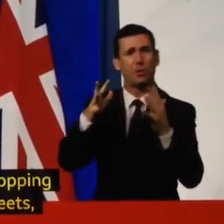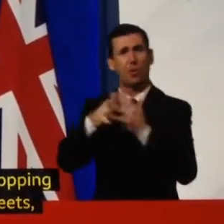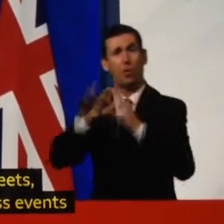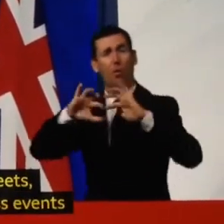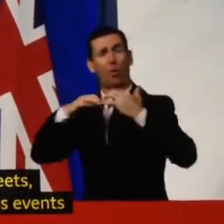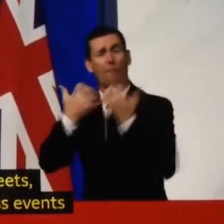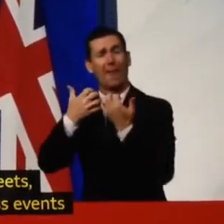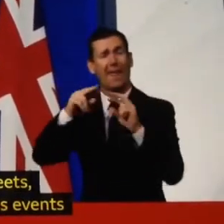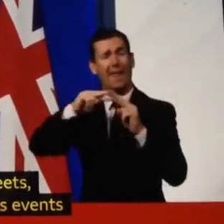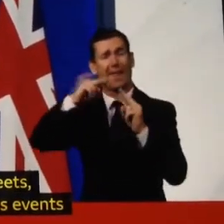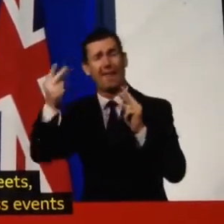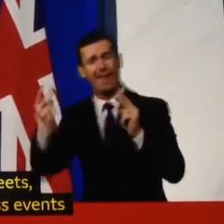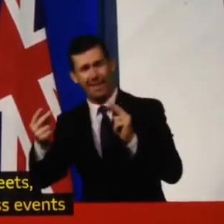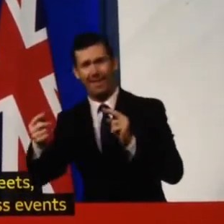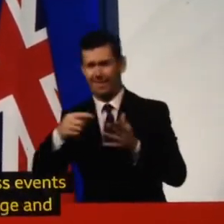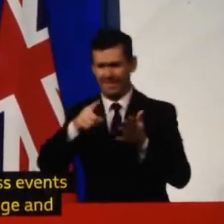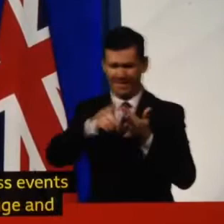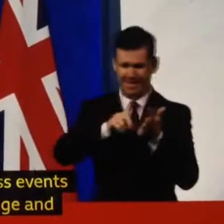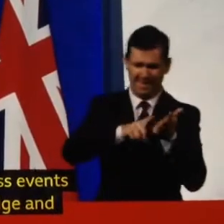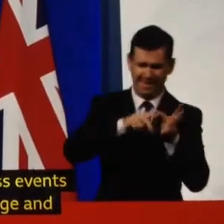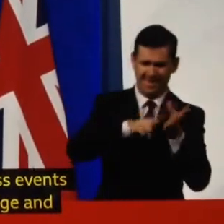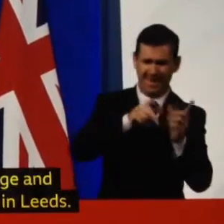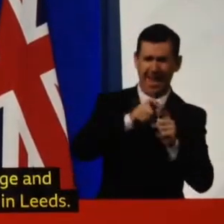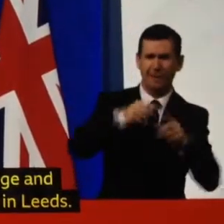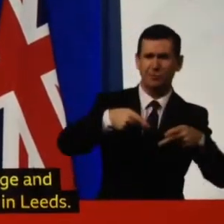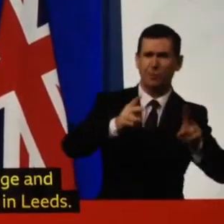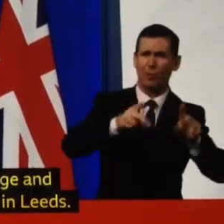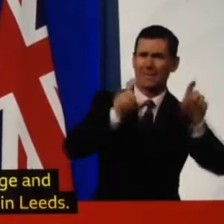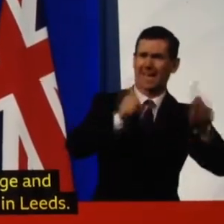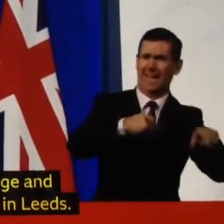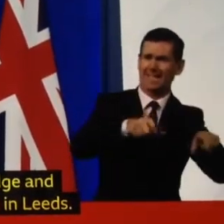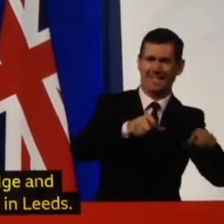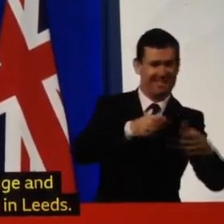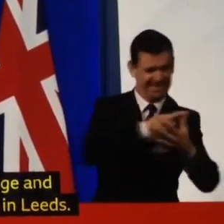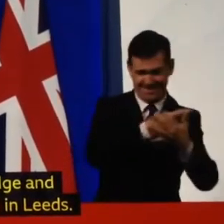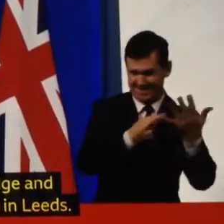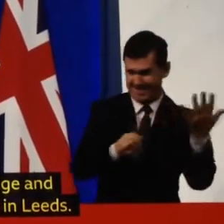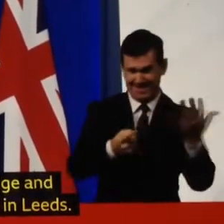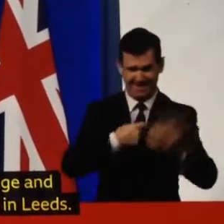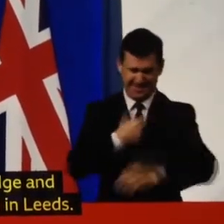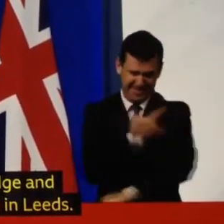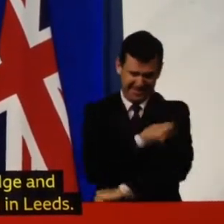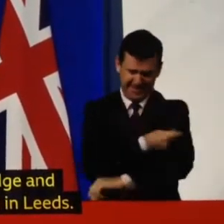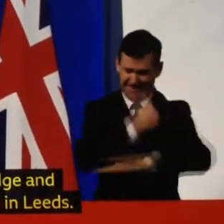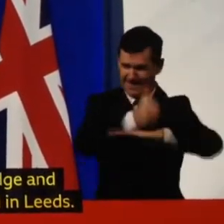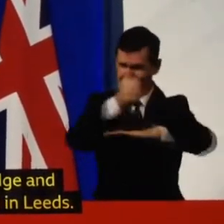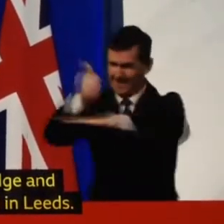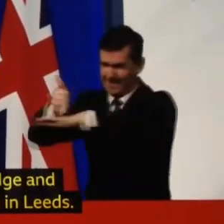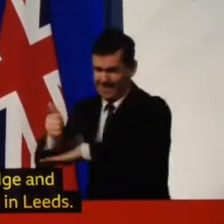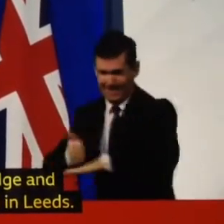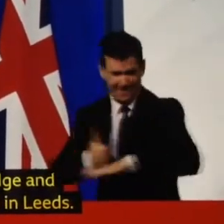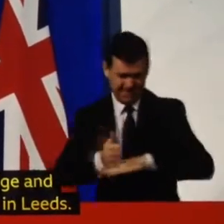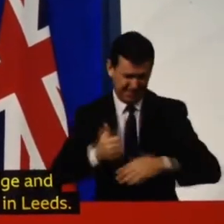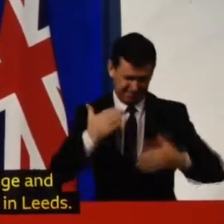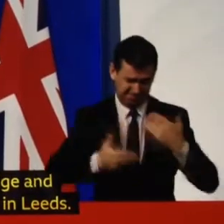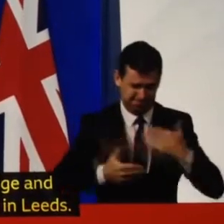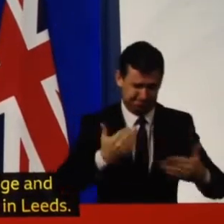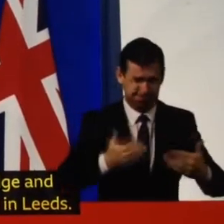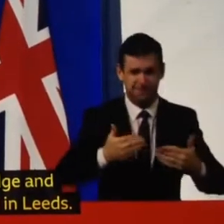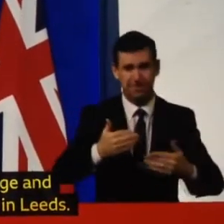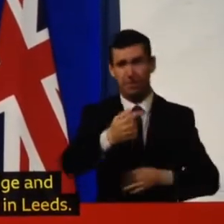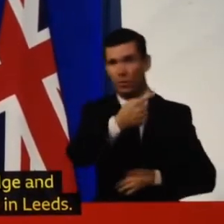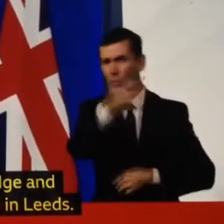daily jabathons at Elland Road in Leeds. We are throwing everything at it, and wherever you are,